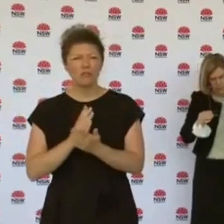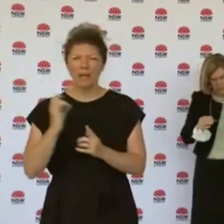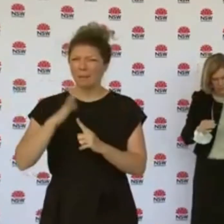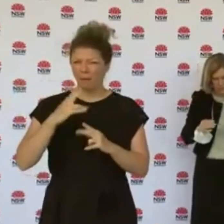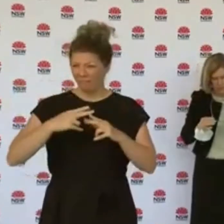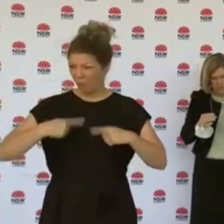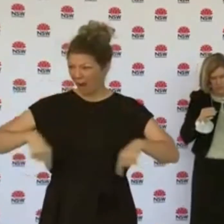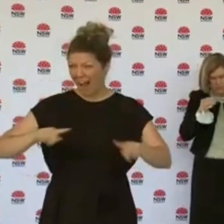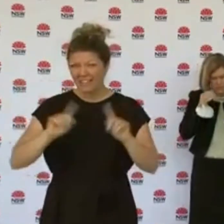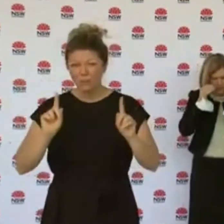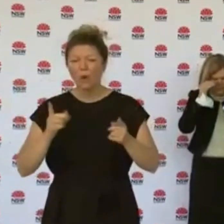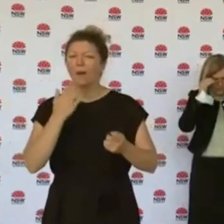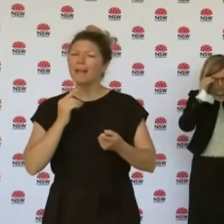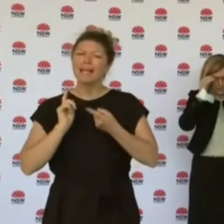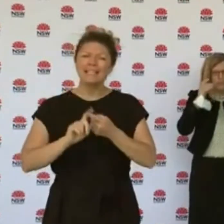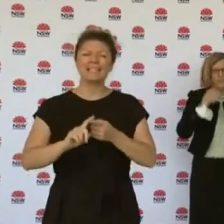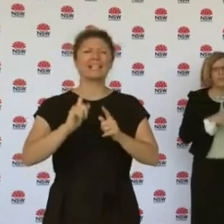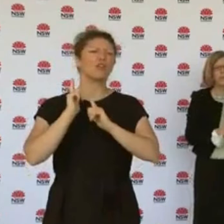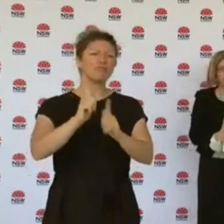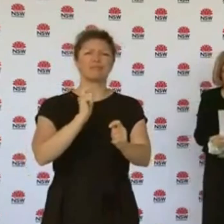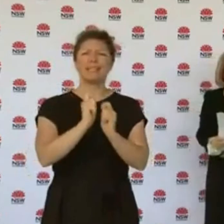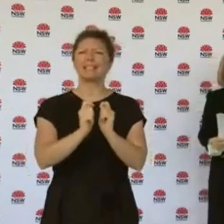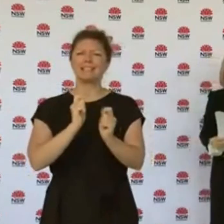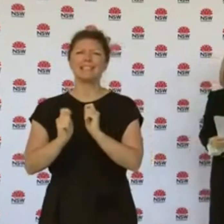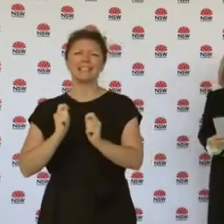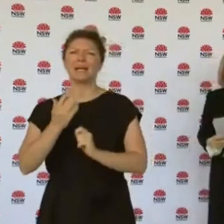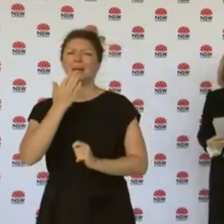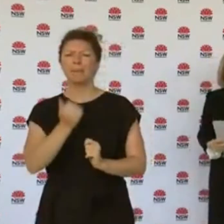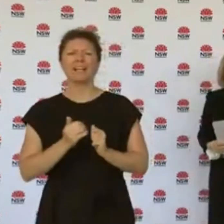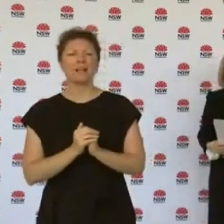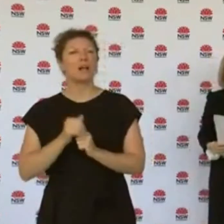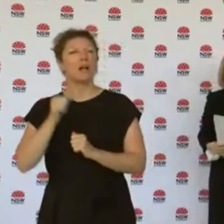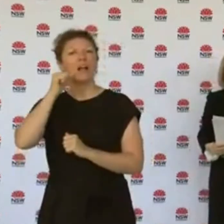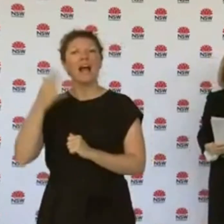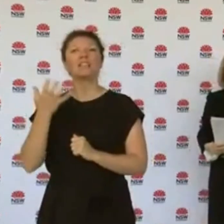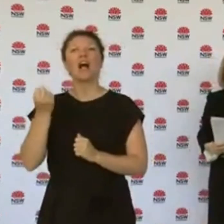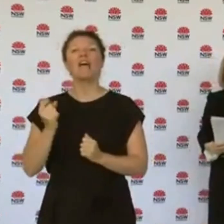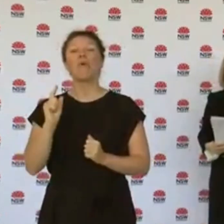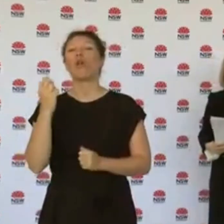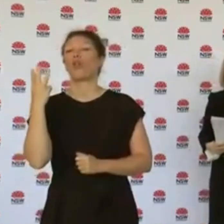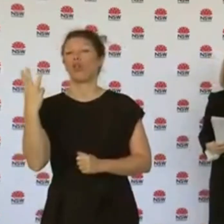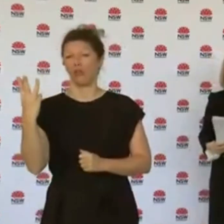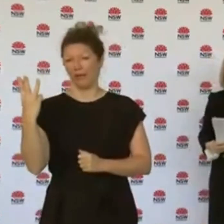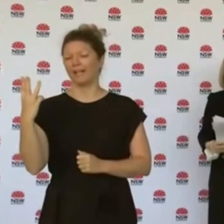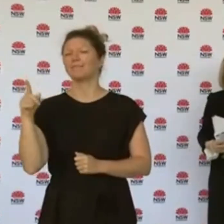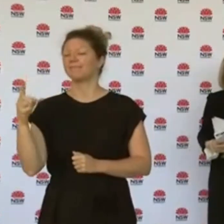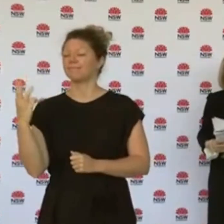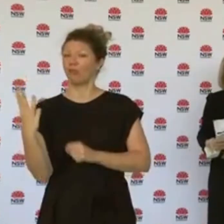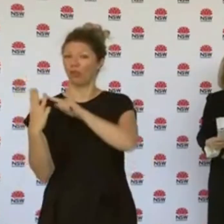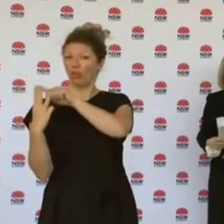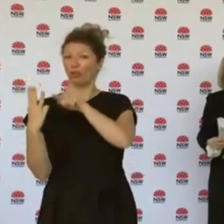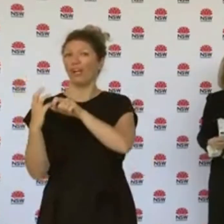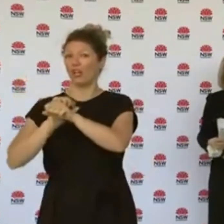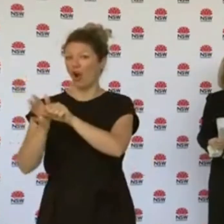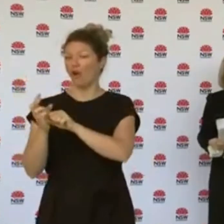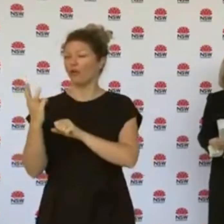so critical for us to maintain those higher rates of testing. Overnight we did have 3 new cases of community transmission.